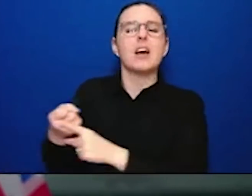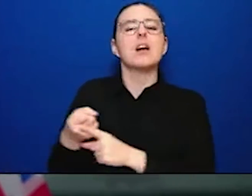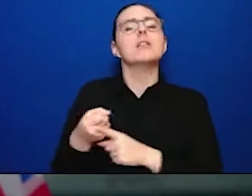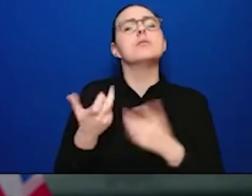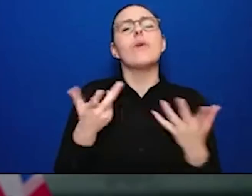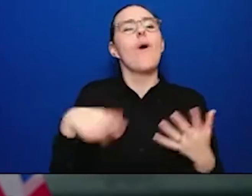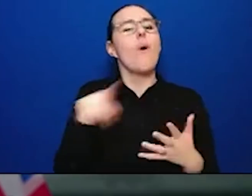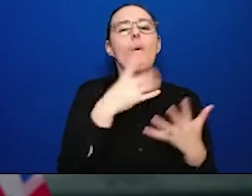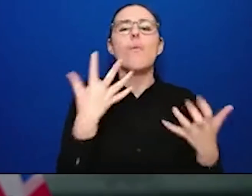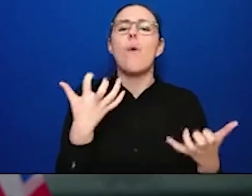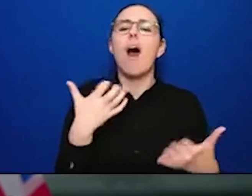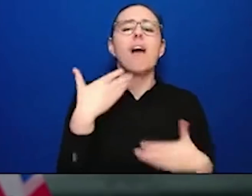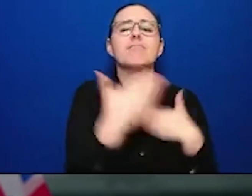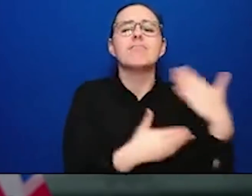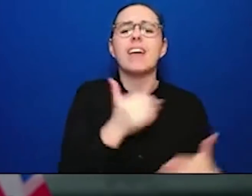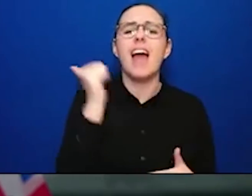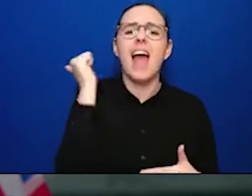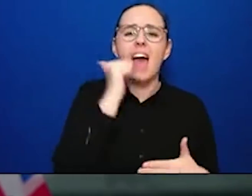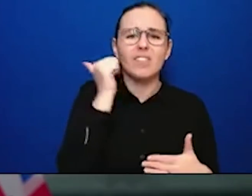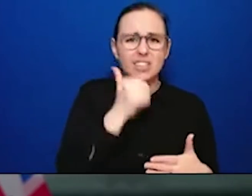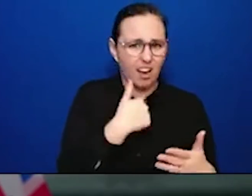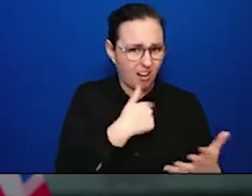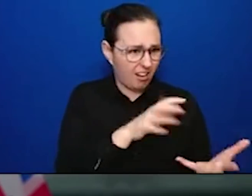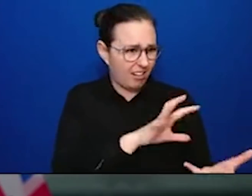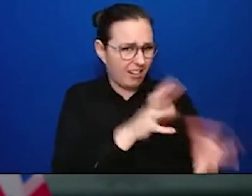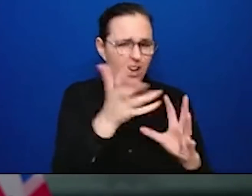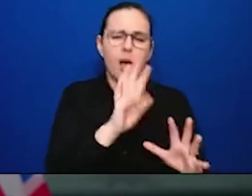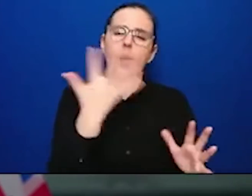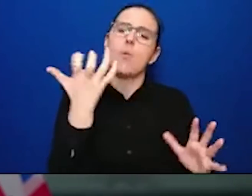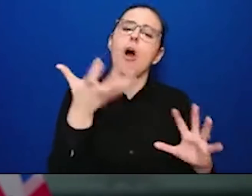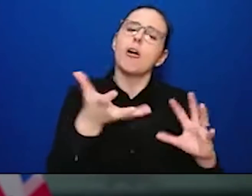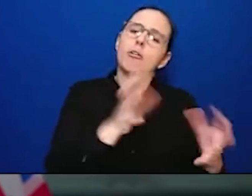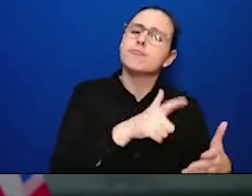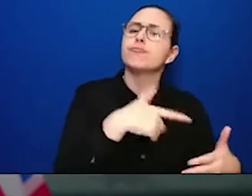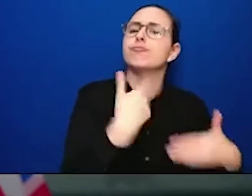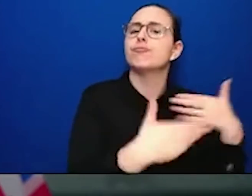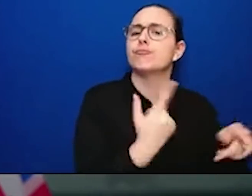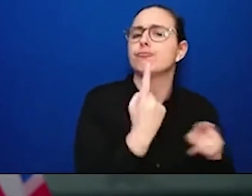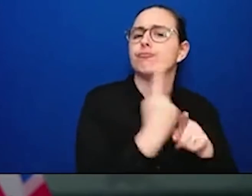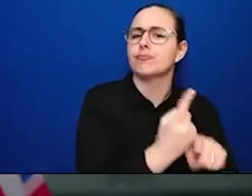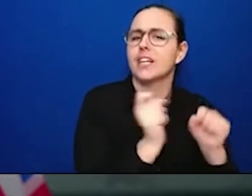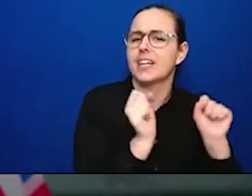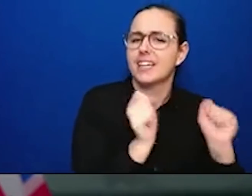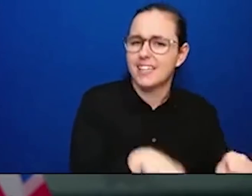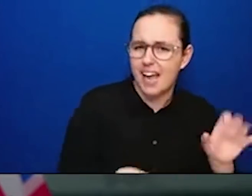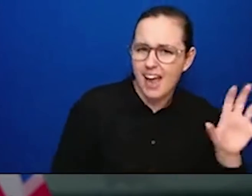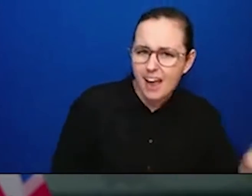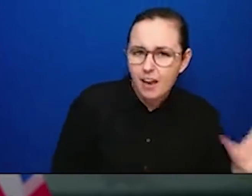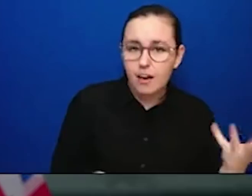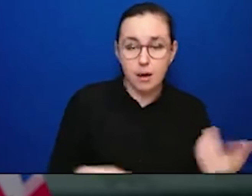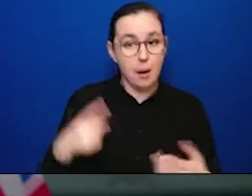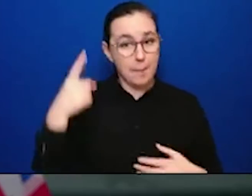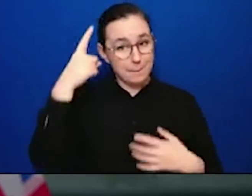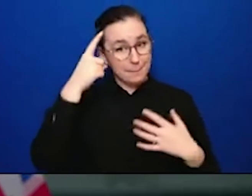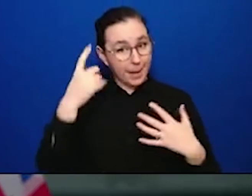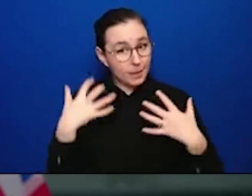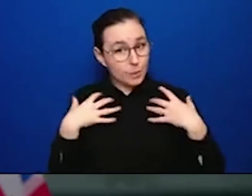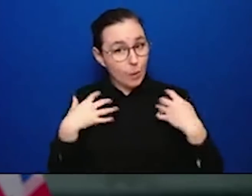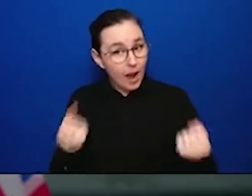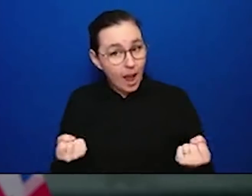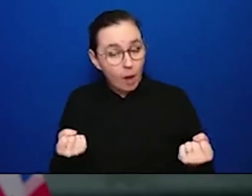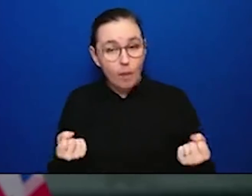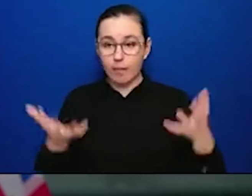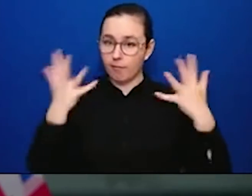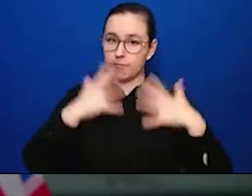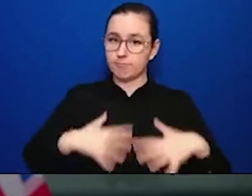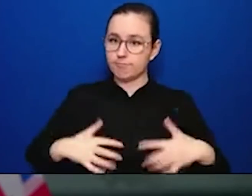there are really important downside effects on growth and development and mental health if we don't have